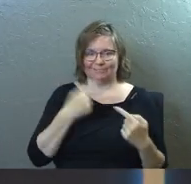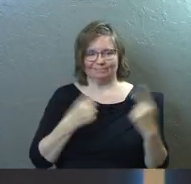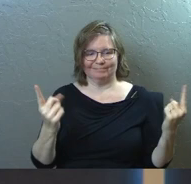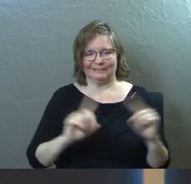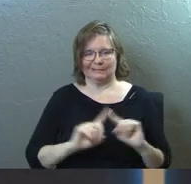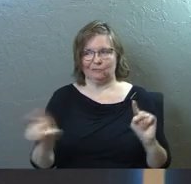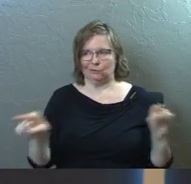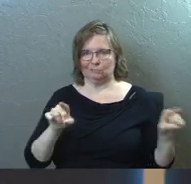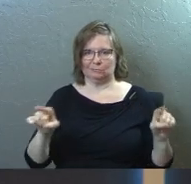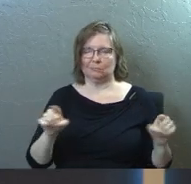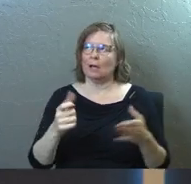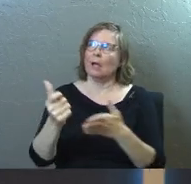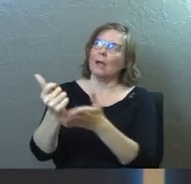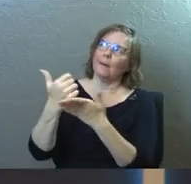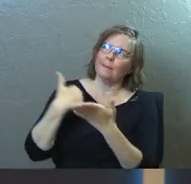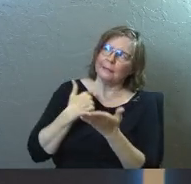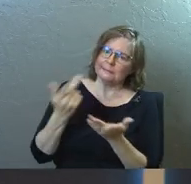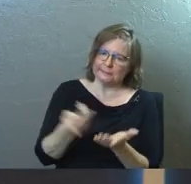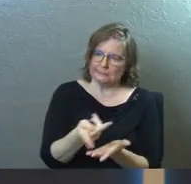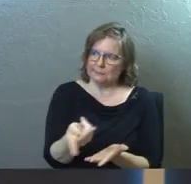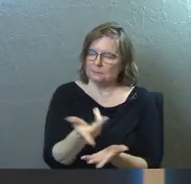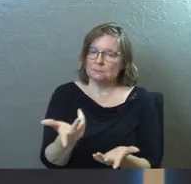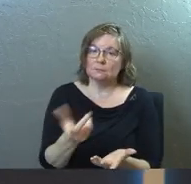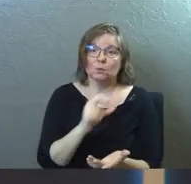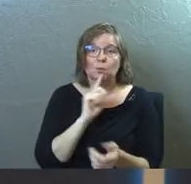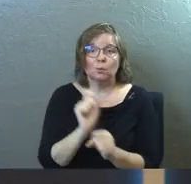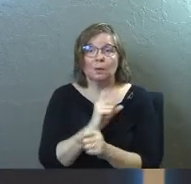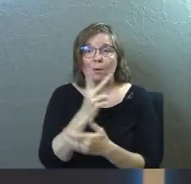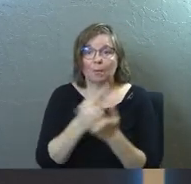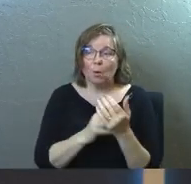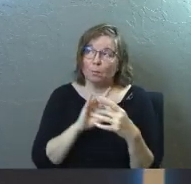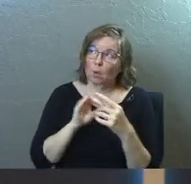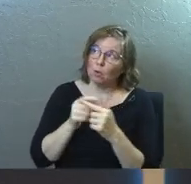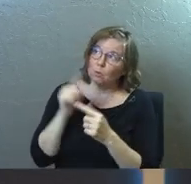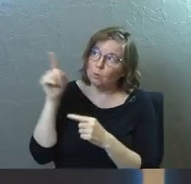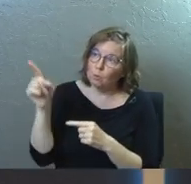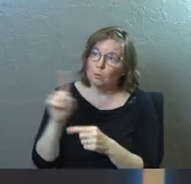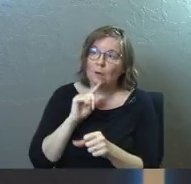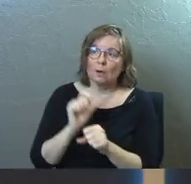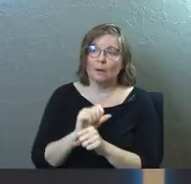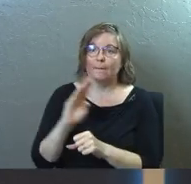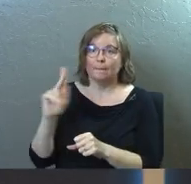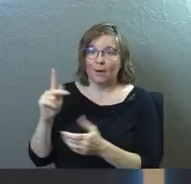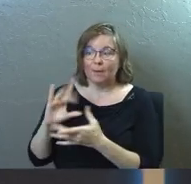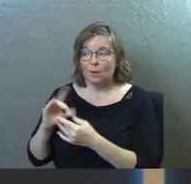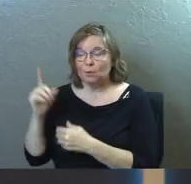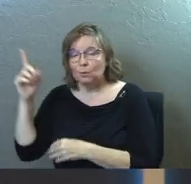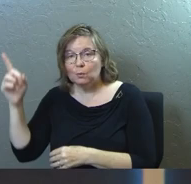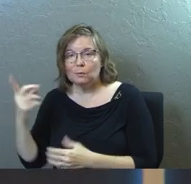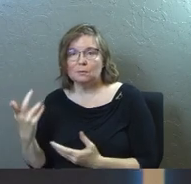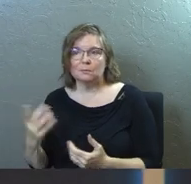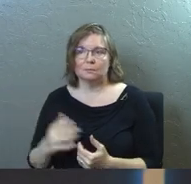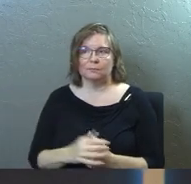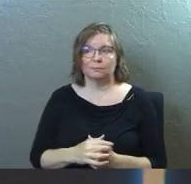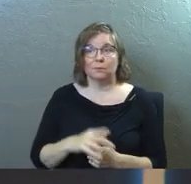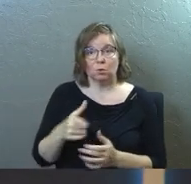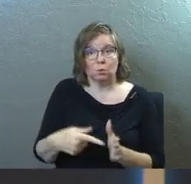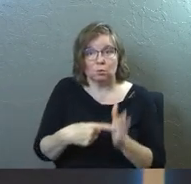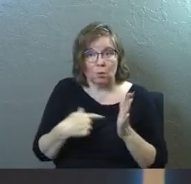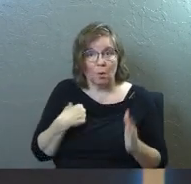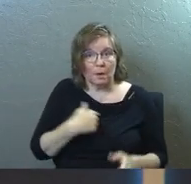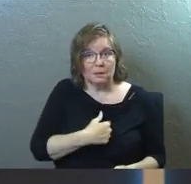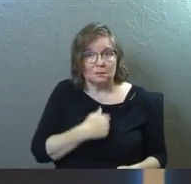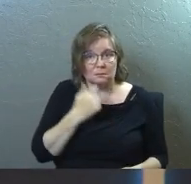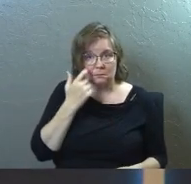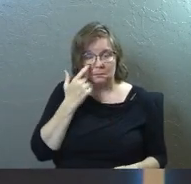eye. Help us. Because ultimately, we both belong to you. Ultimately, Mark belongs to you. So you'll show